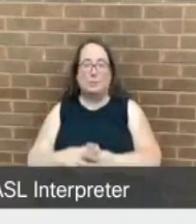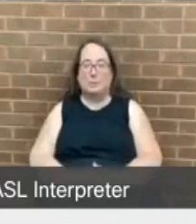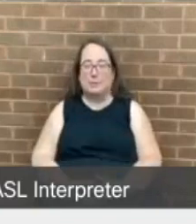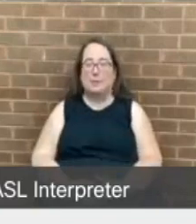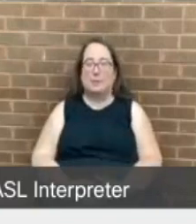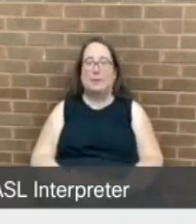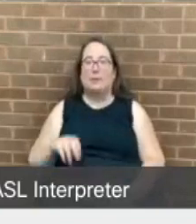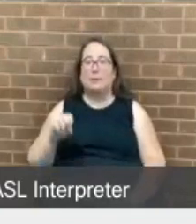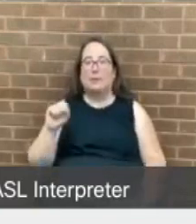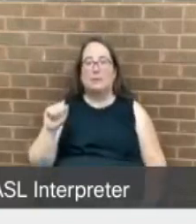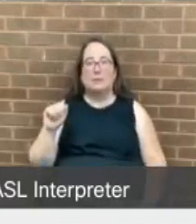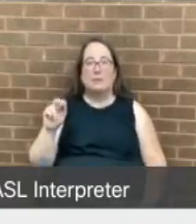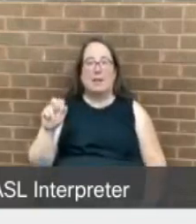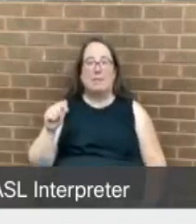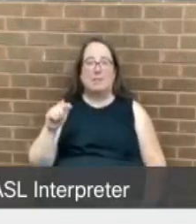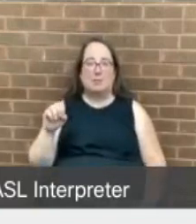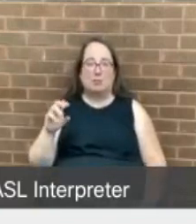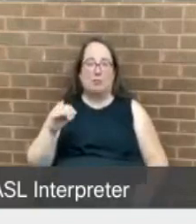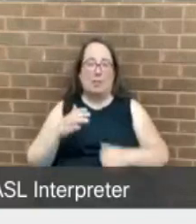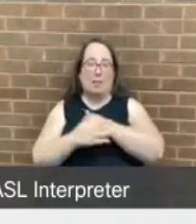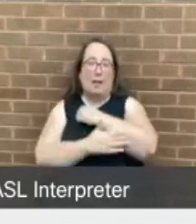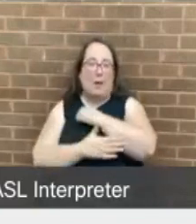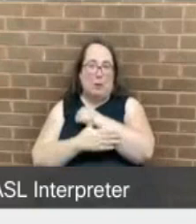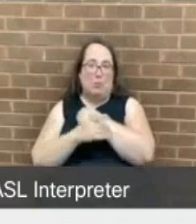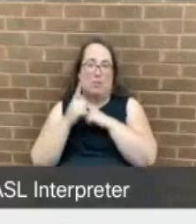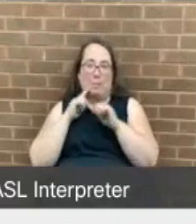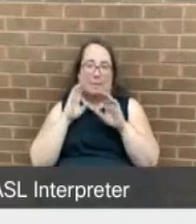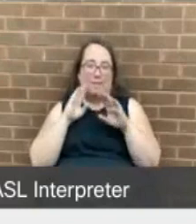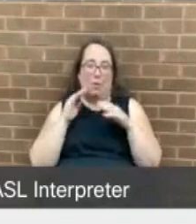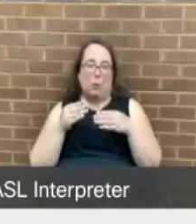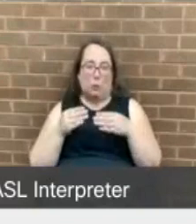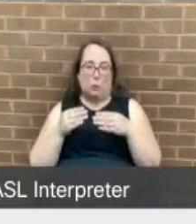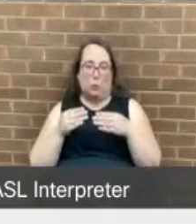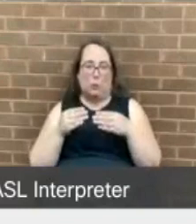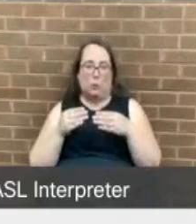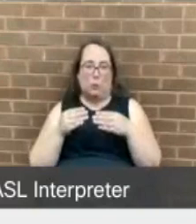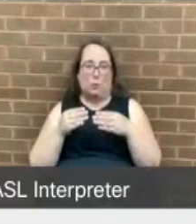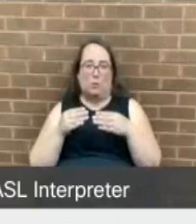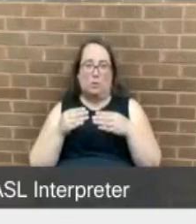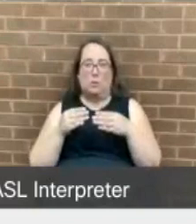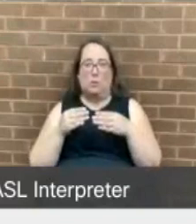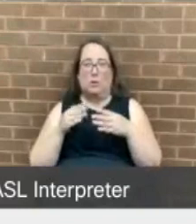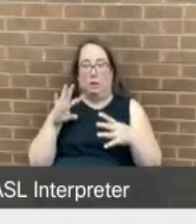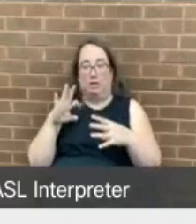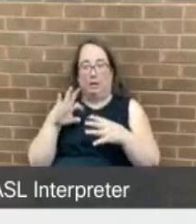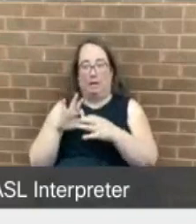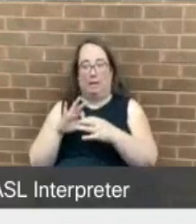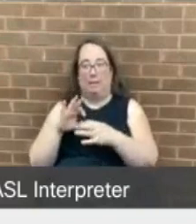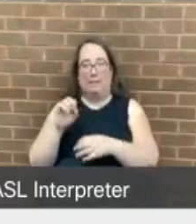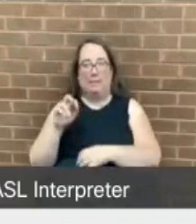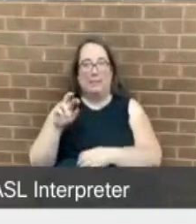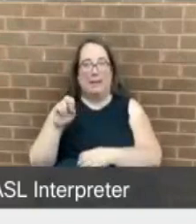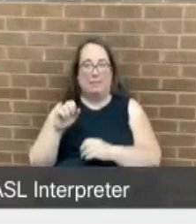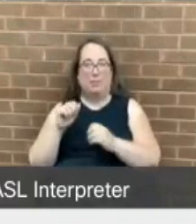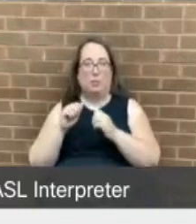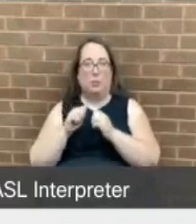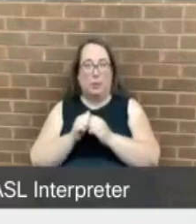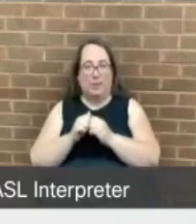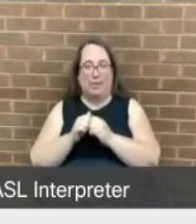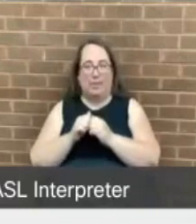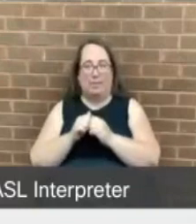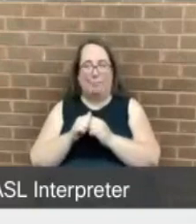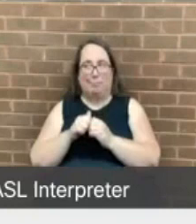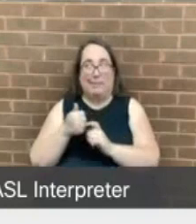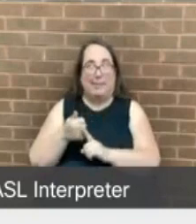Savage, and you know, the county, we've been really focused in connecting Savage with itself, and I